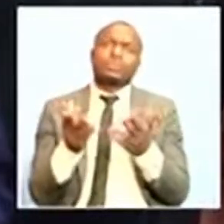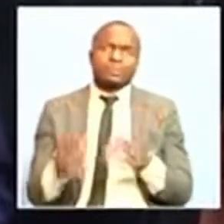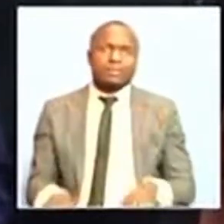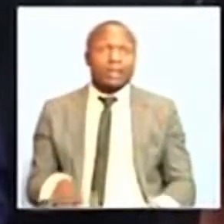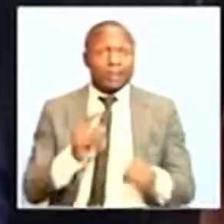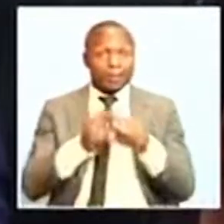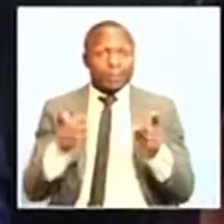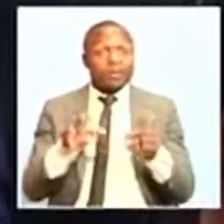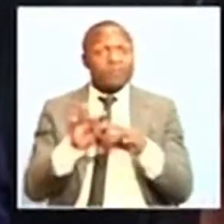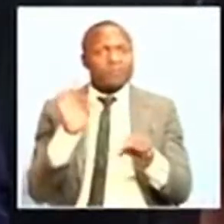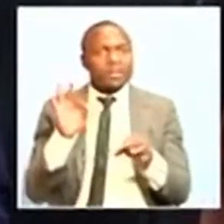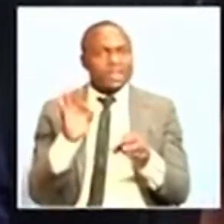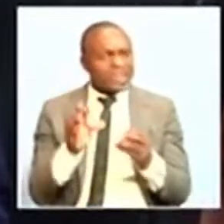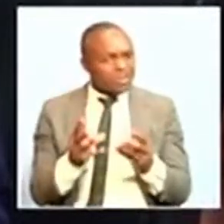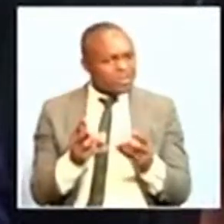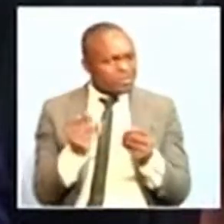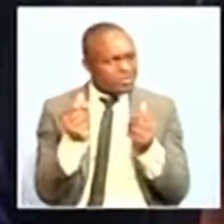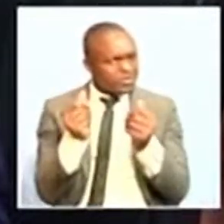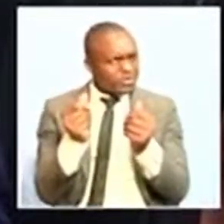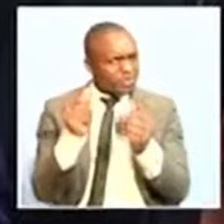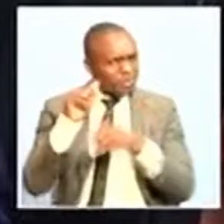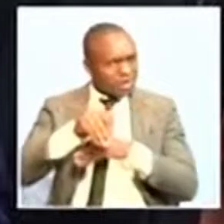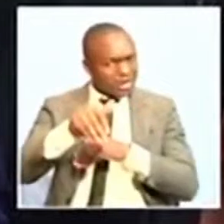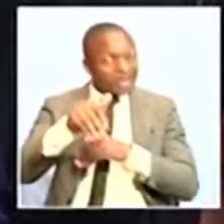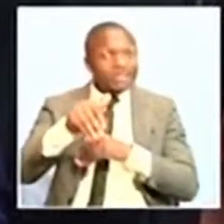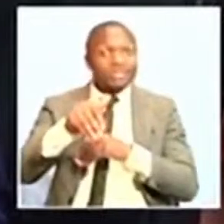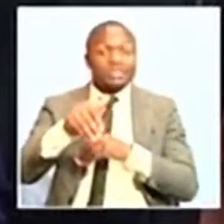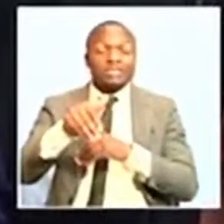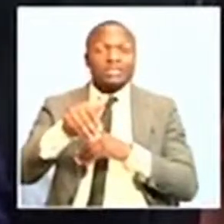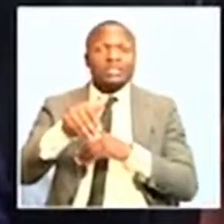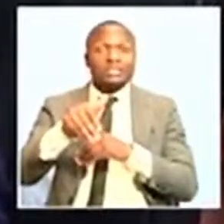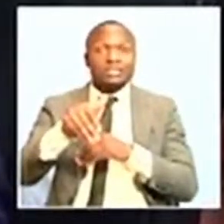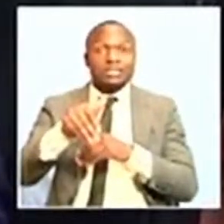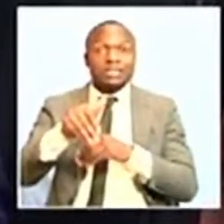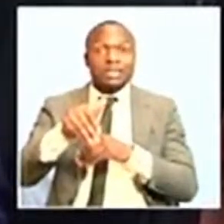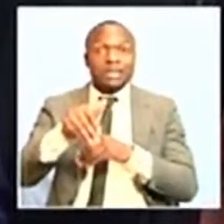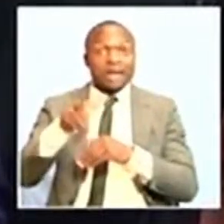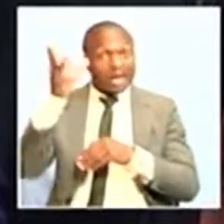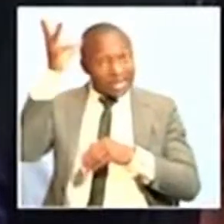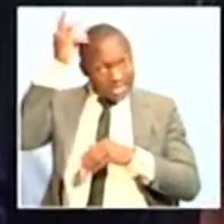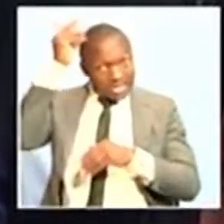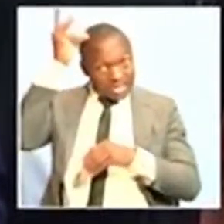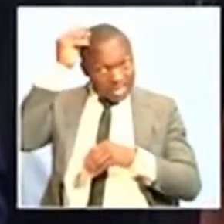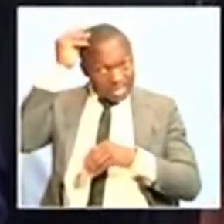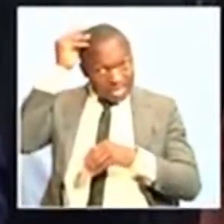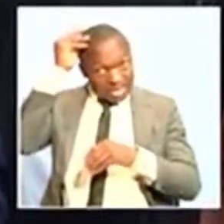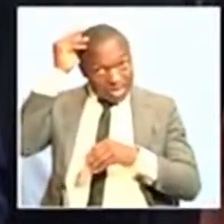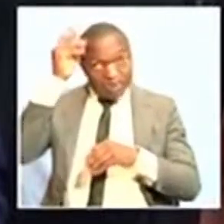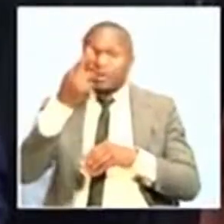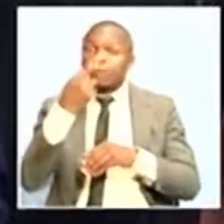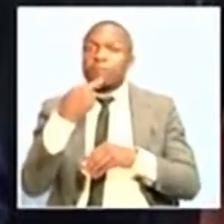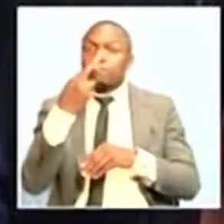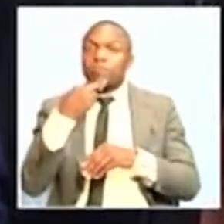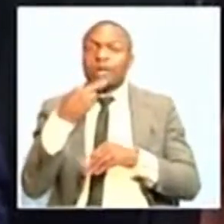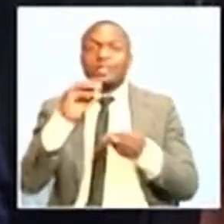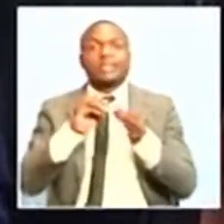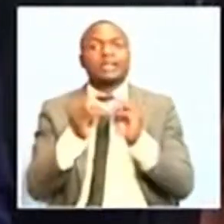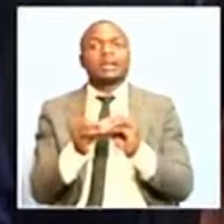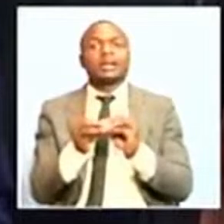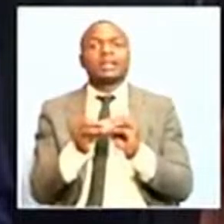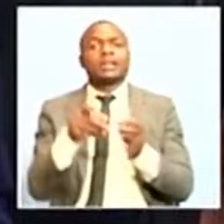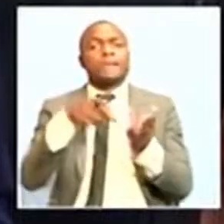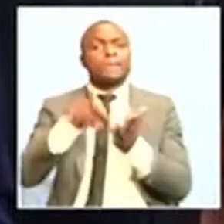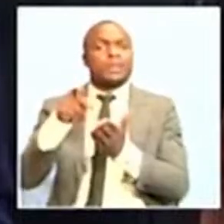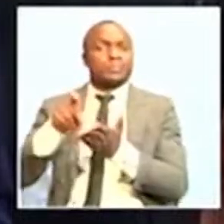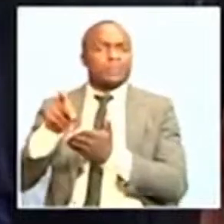But you find a few registered taxis carrying the red number plates, or even these buses, are the ones that are paying. Okay. So for me, Chair, on this